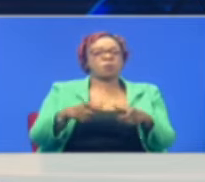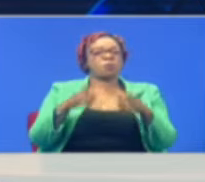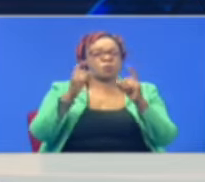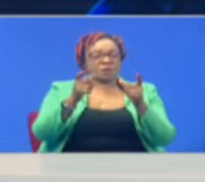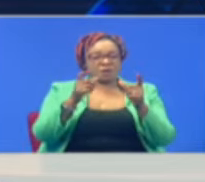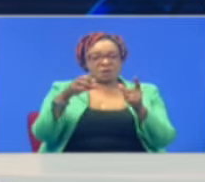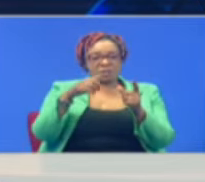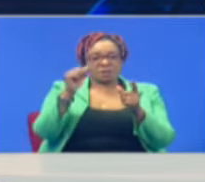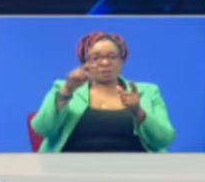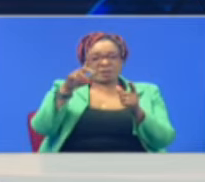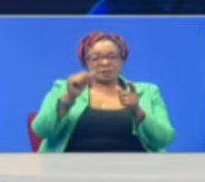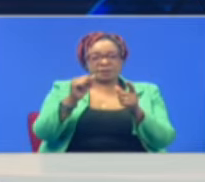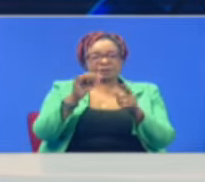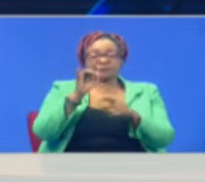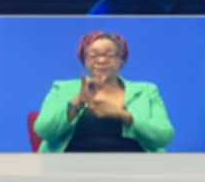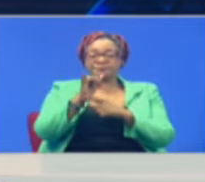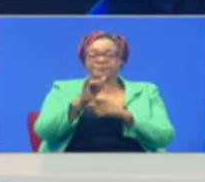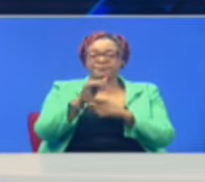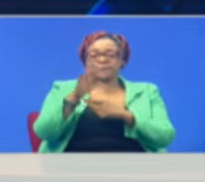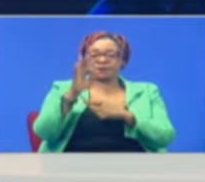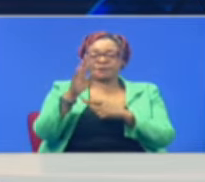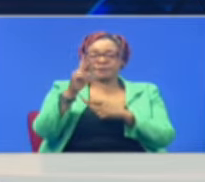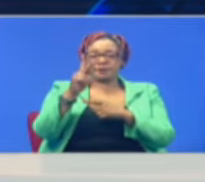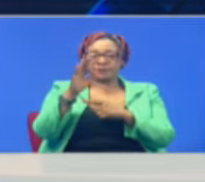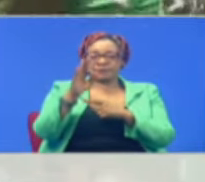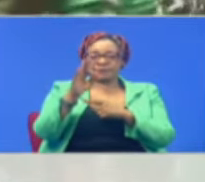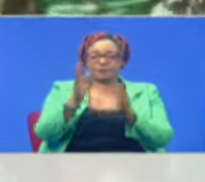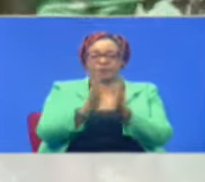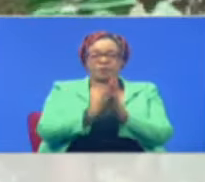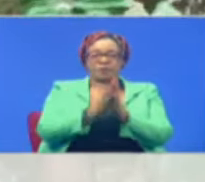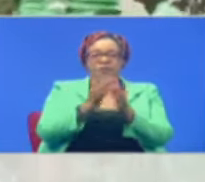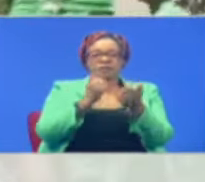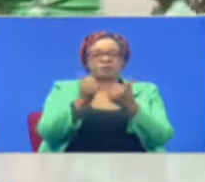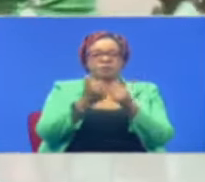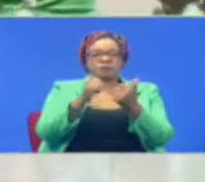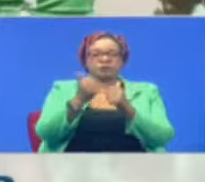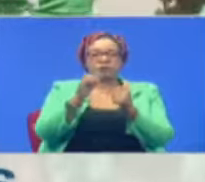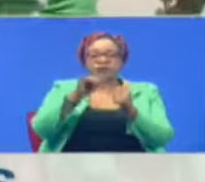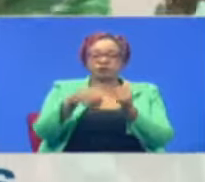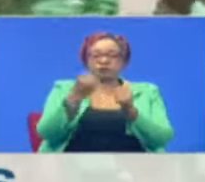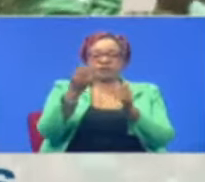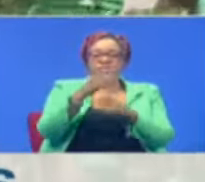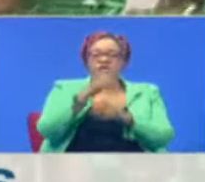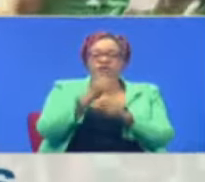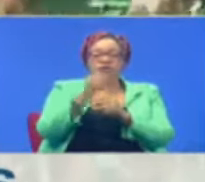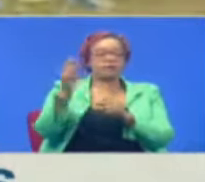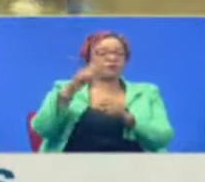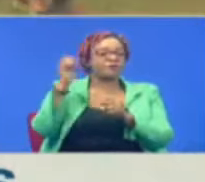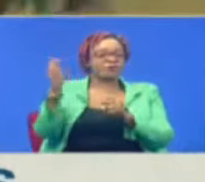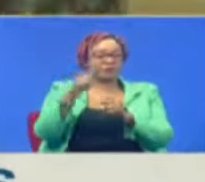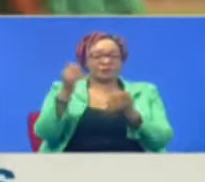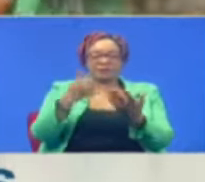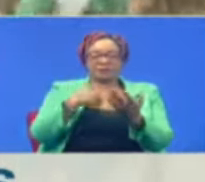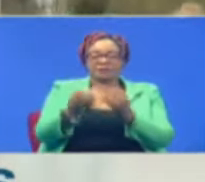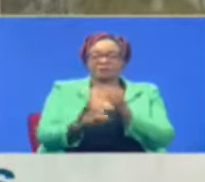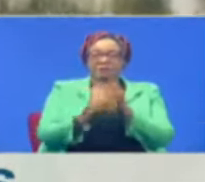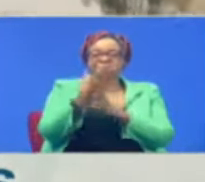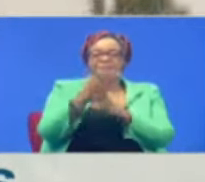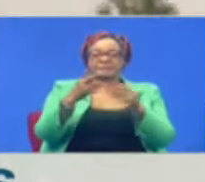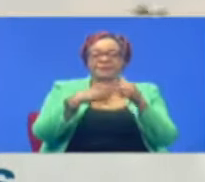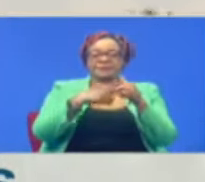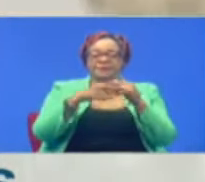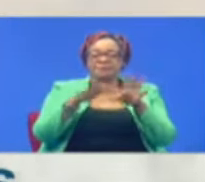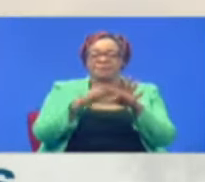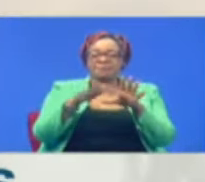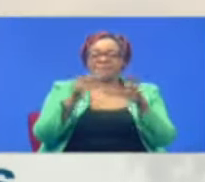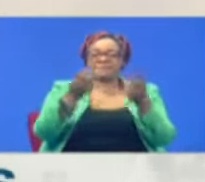For this, the Football Kenya Federation, in partnership with the Sports Journalists Association of Kenya, has established a 7-member